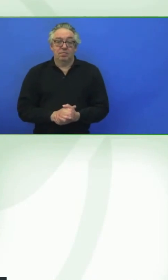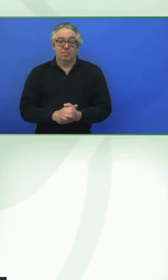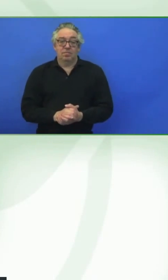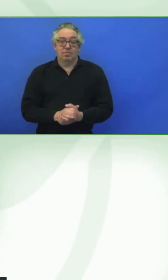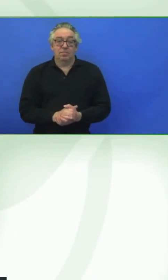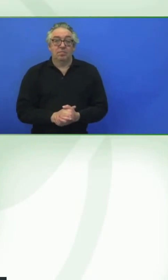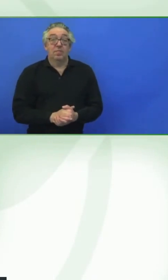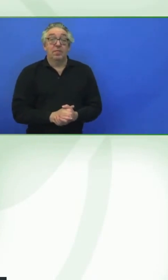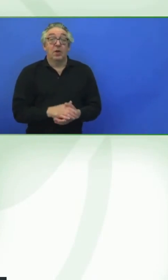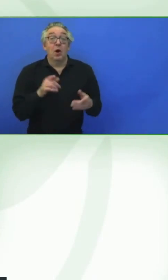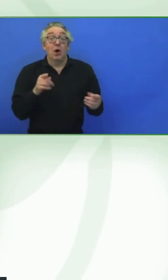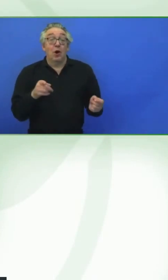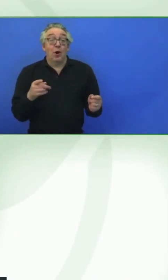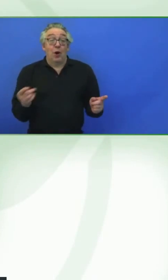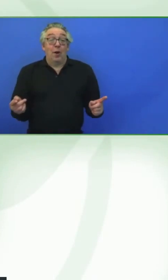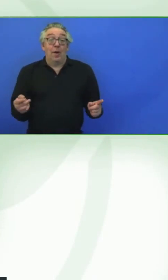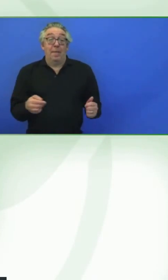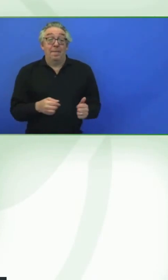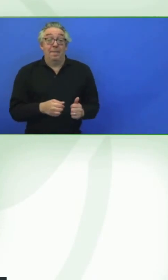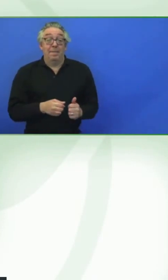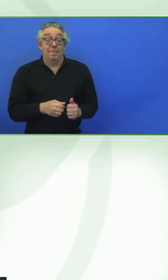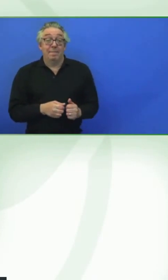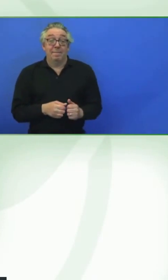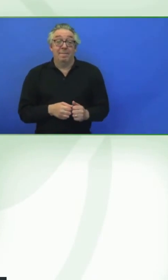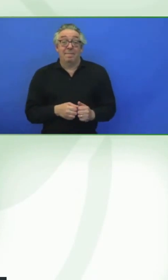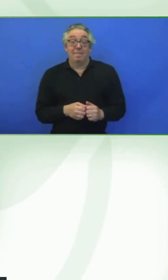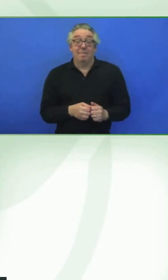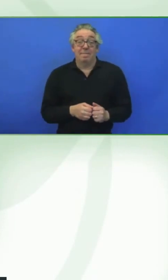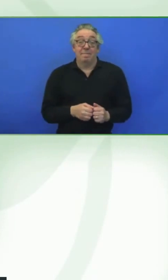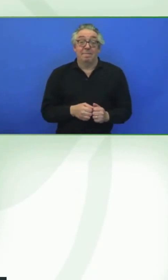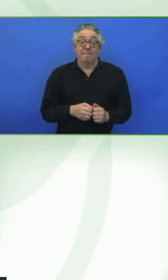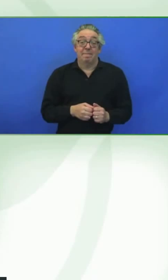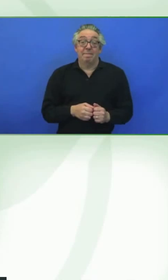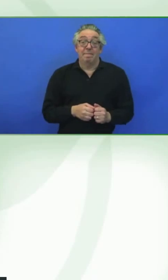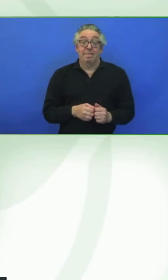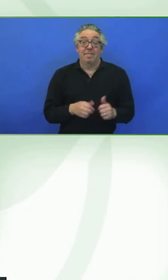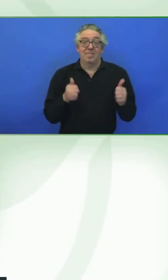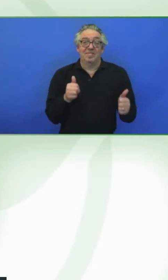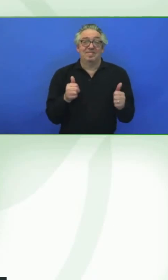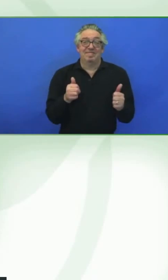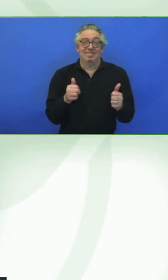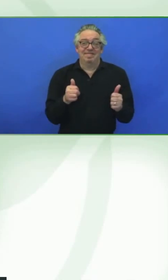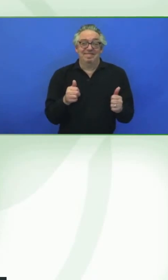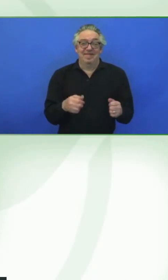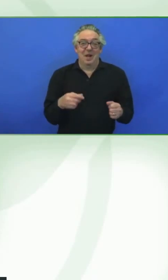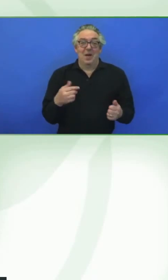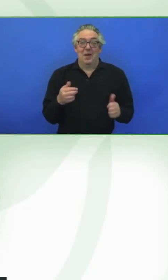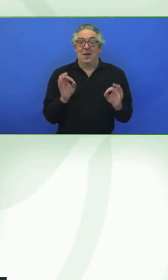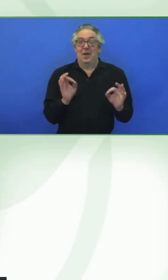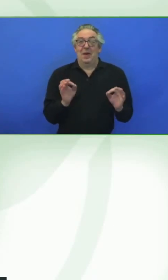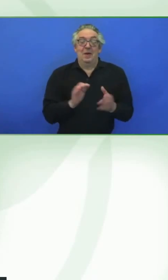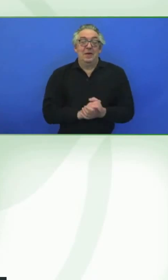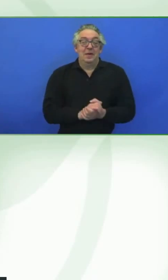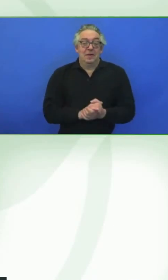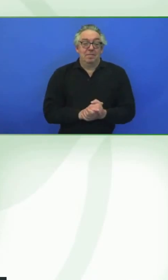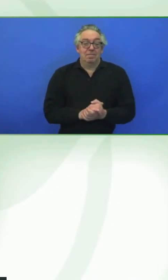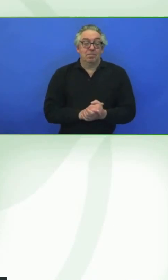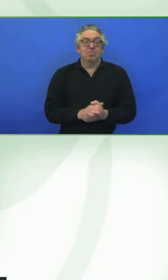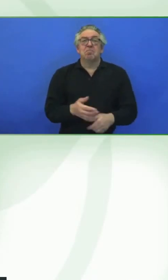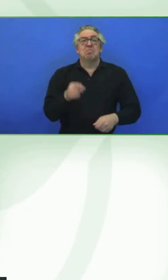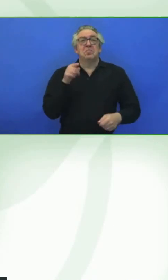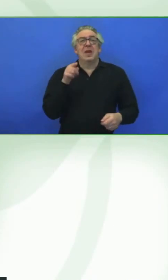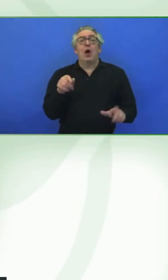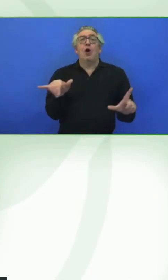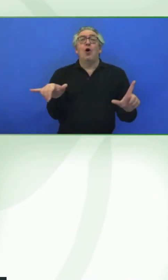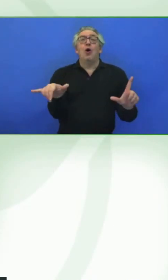day? We can't talk about per day. We need to talk about per minute. And you